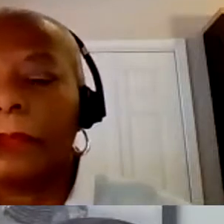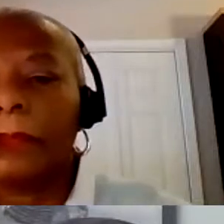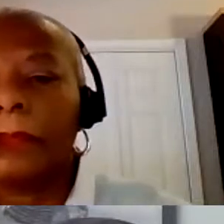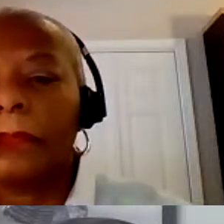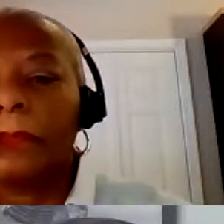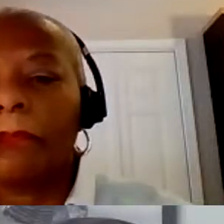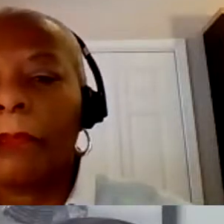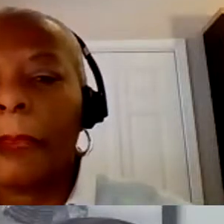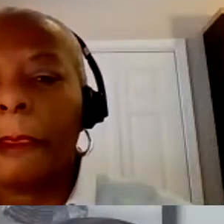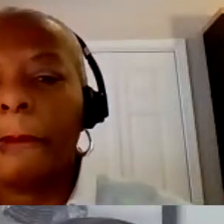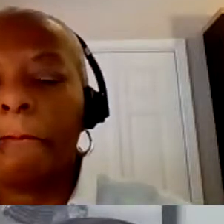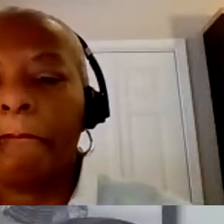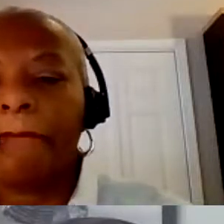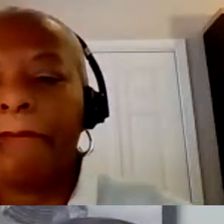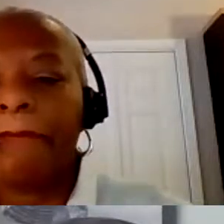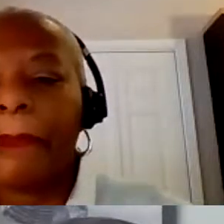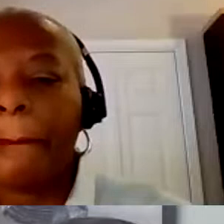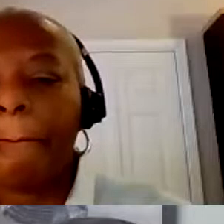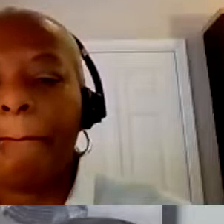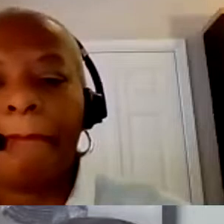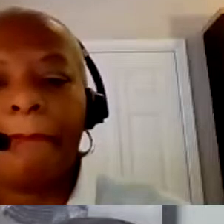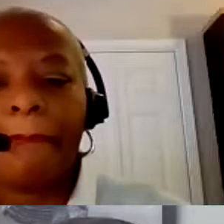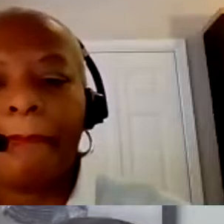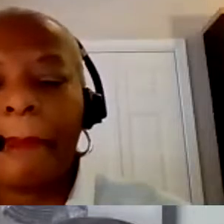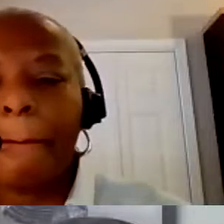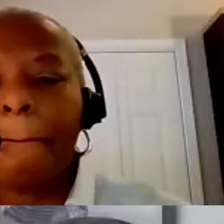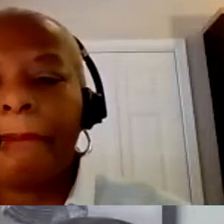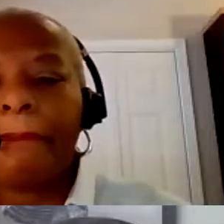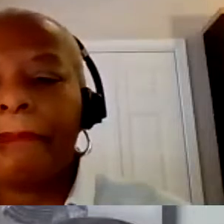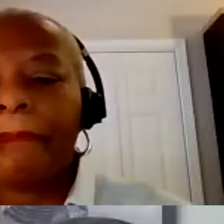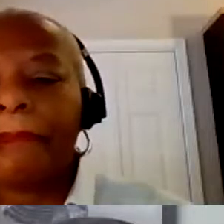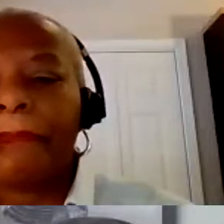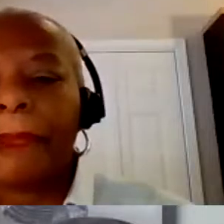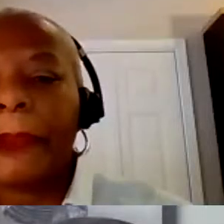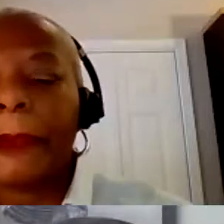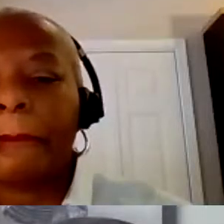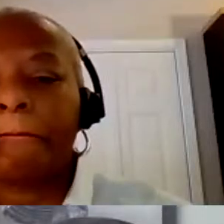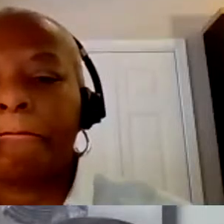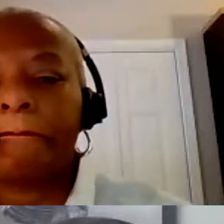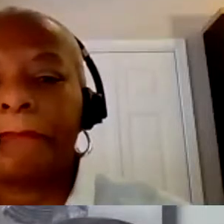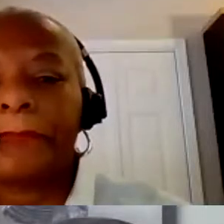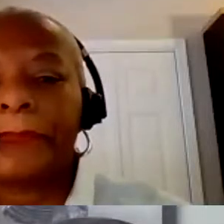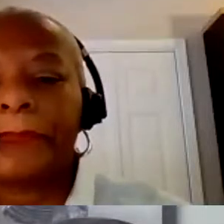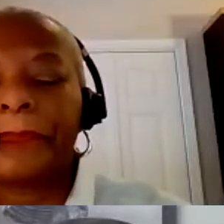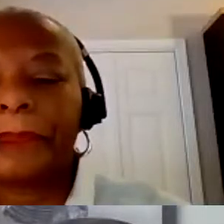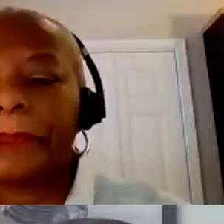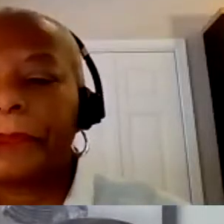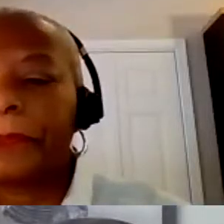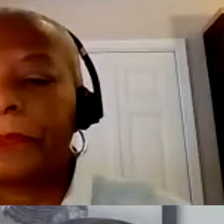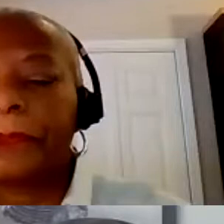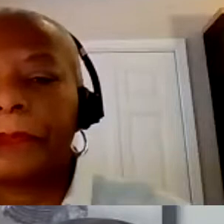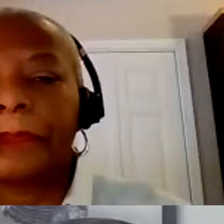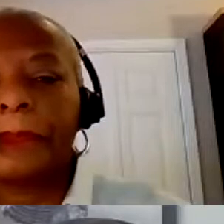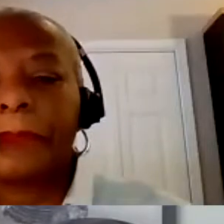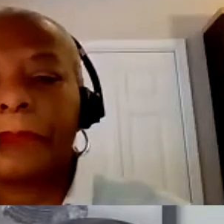and let us know, hey, you looked at these recommendations, how would you actually put these